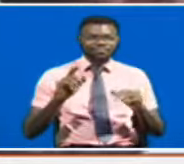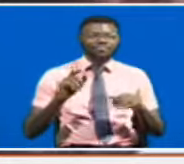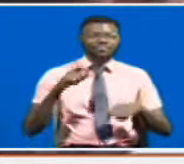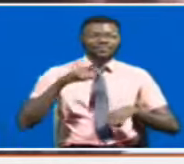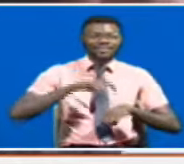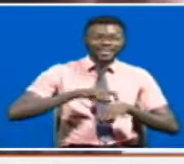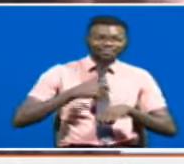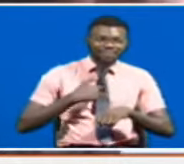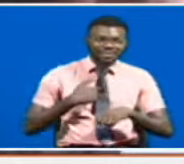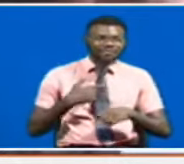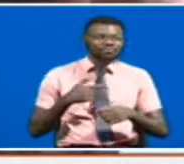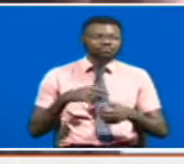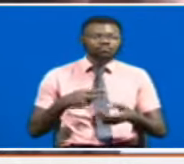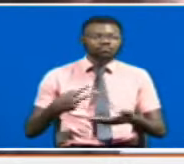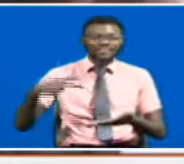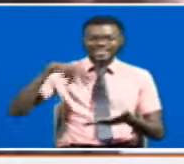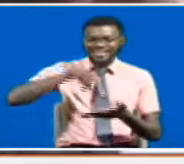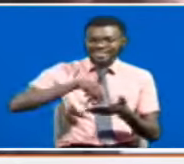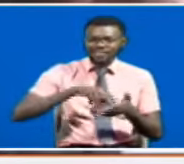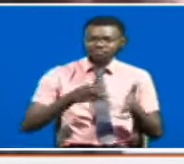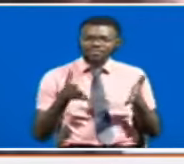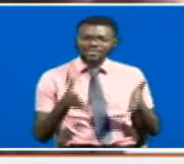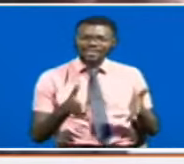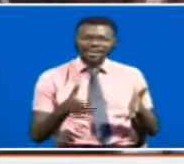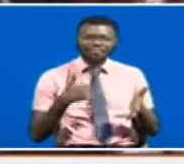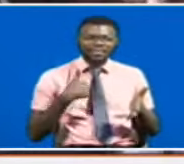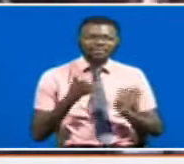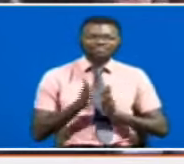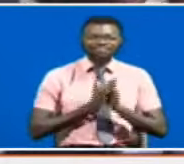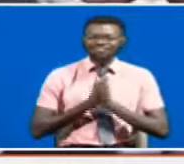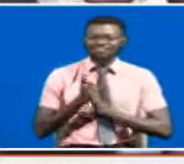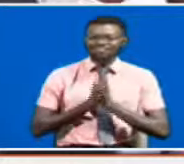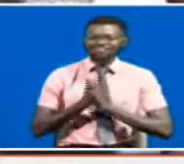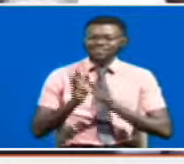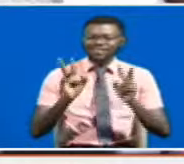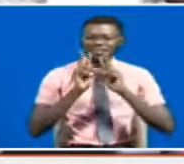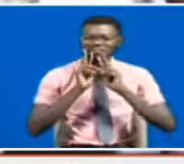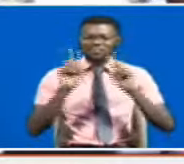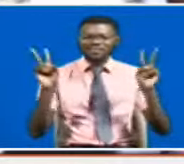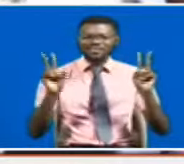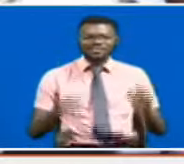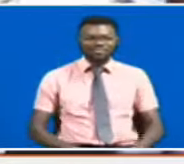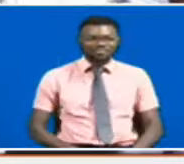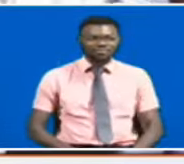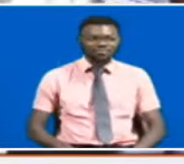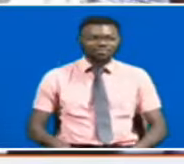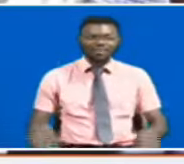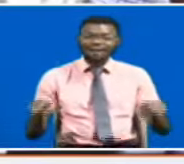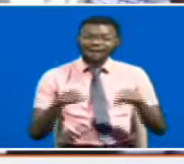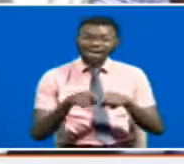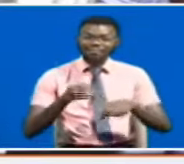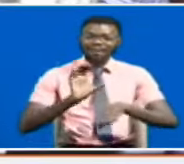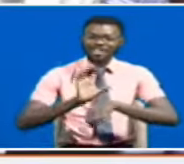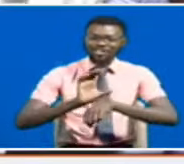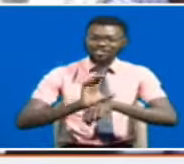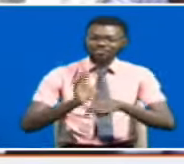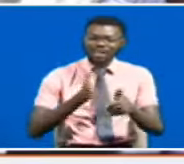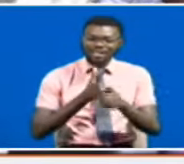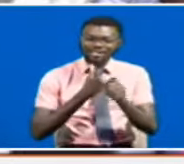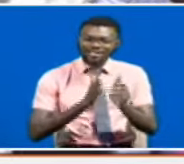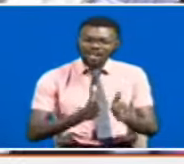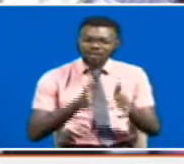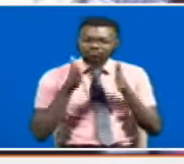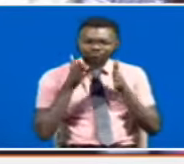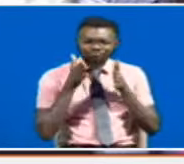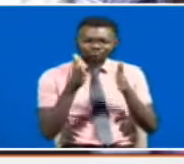forum, I do so in the interest of peace. We are committed as church leaders to making sure